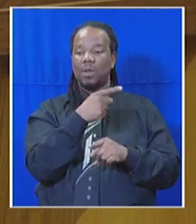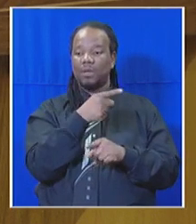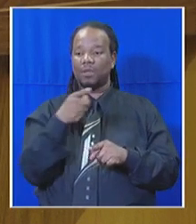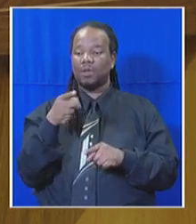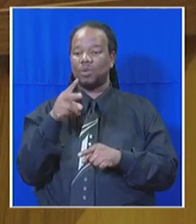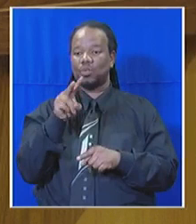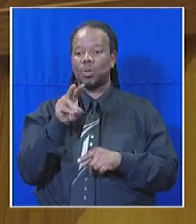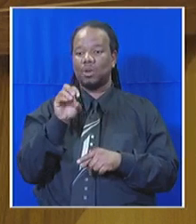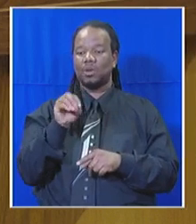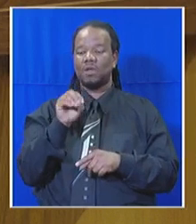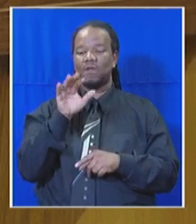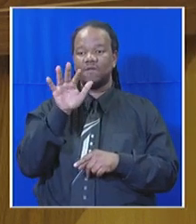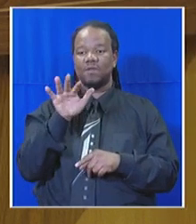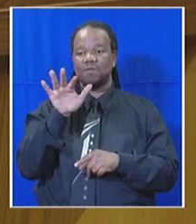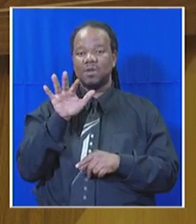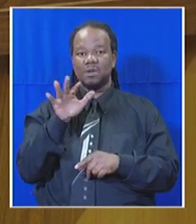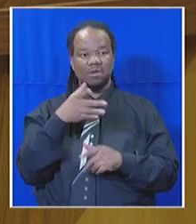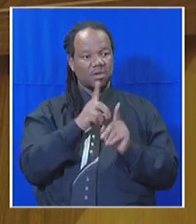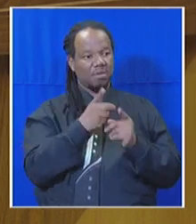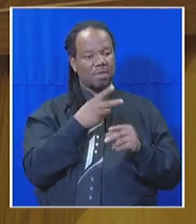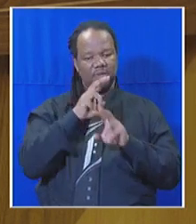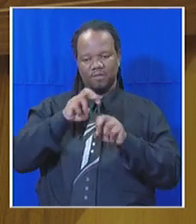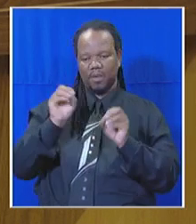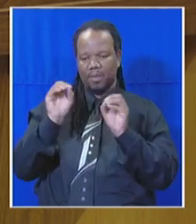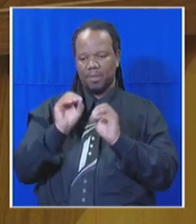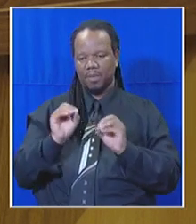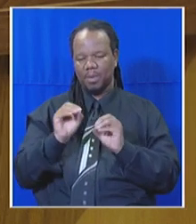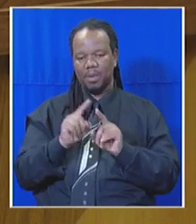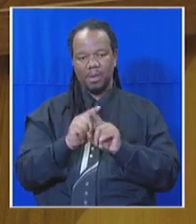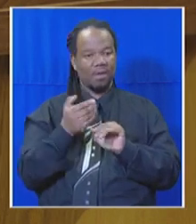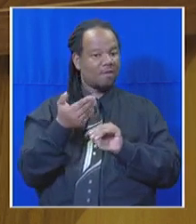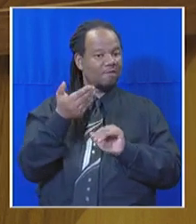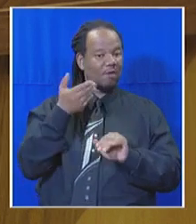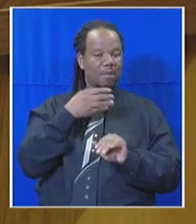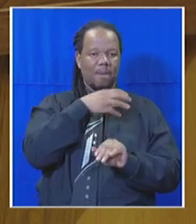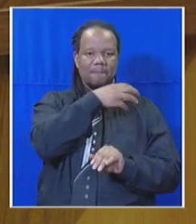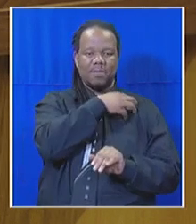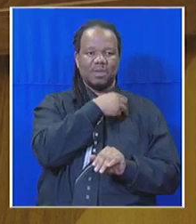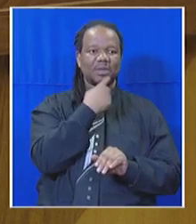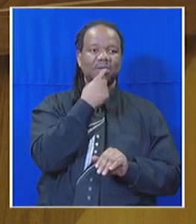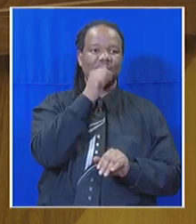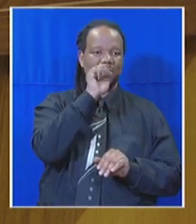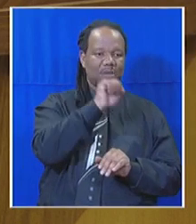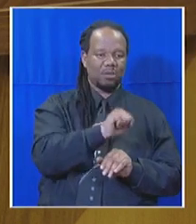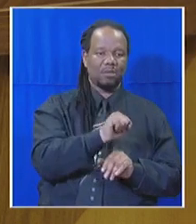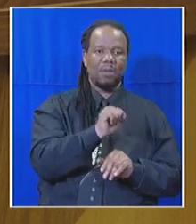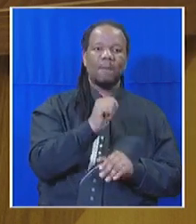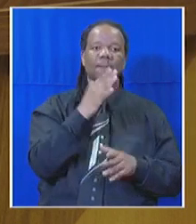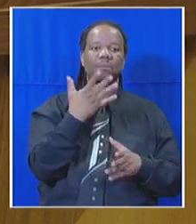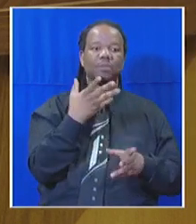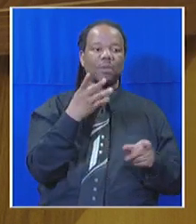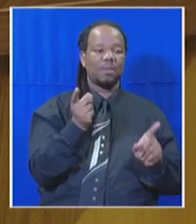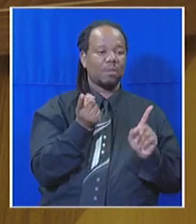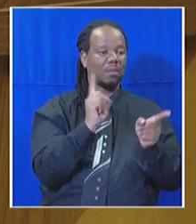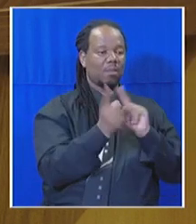to investigate this issue, despite the promises of former minister to ensure privatization of South African prisons will be